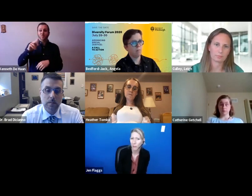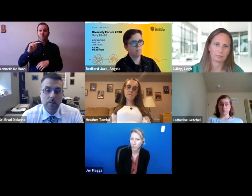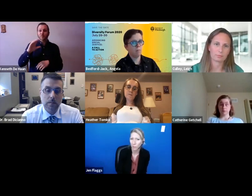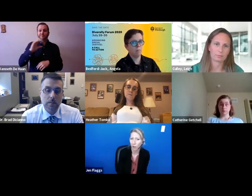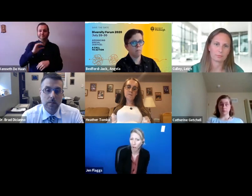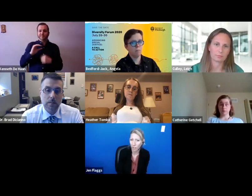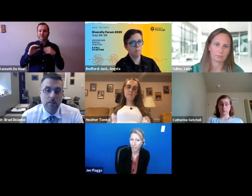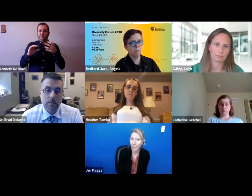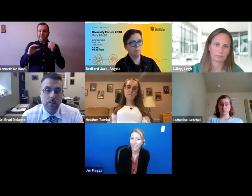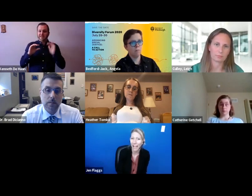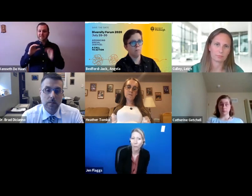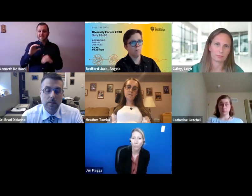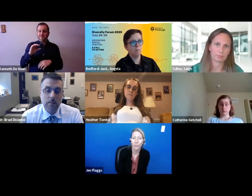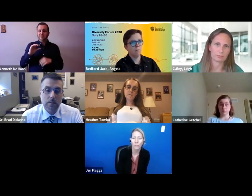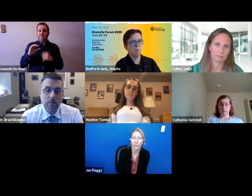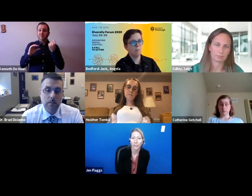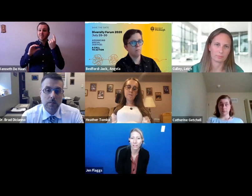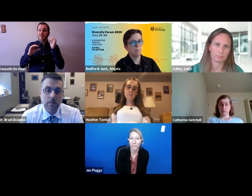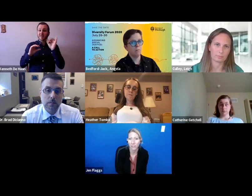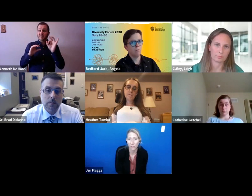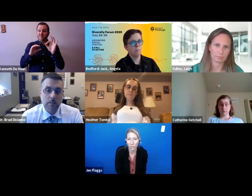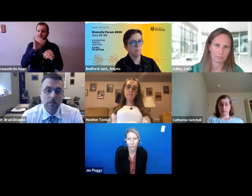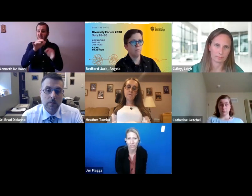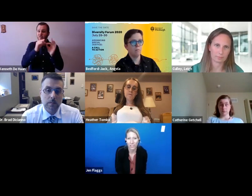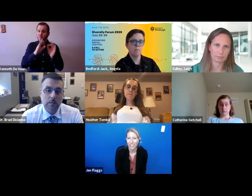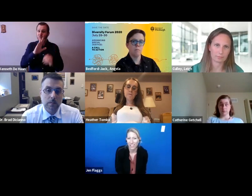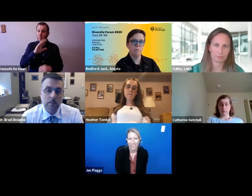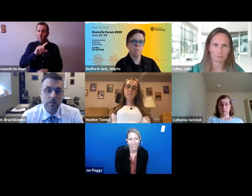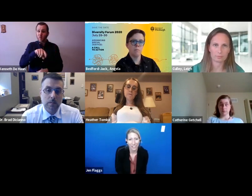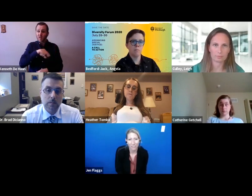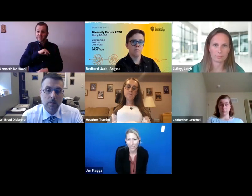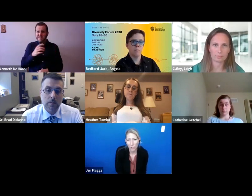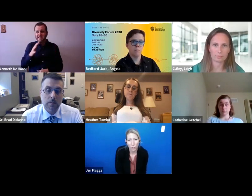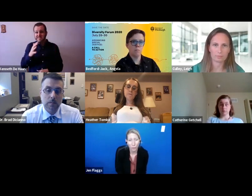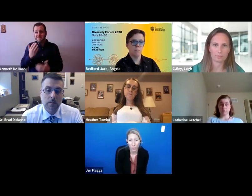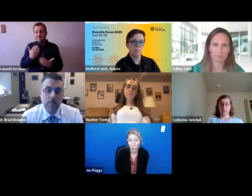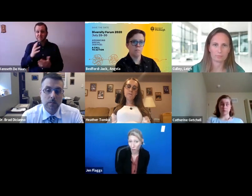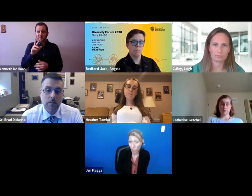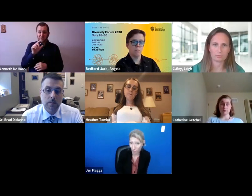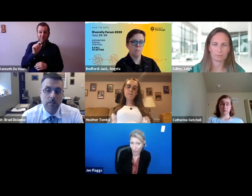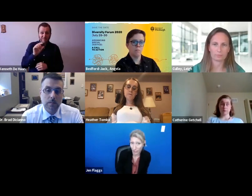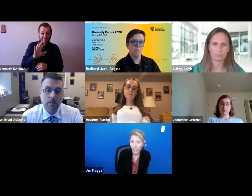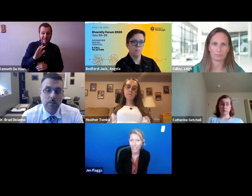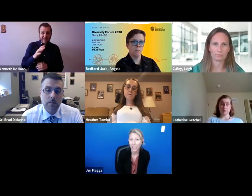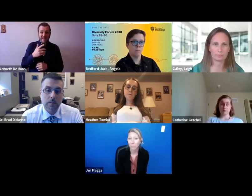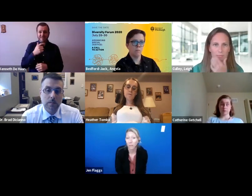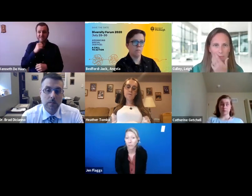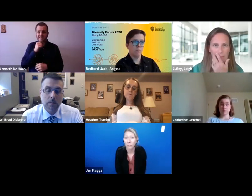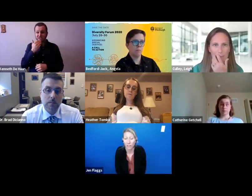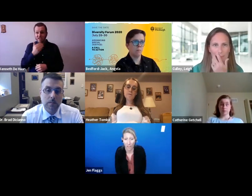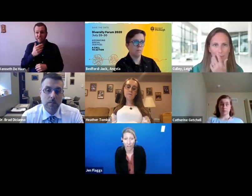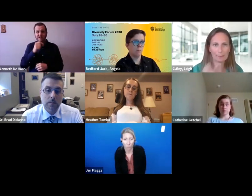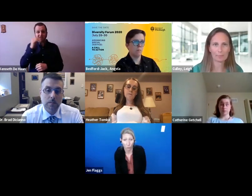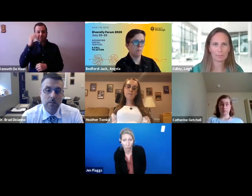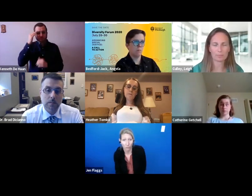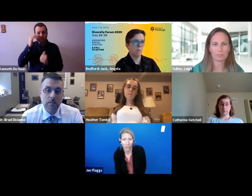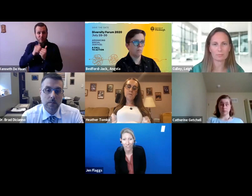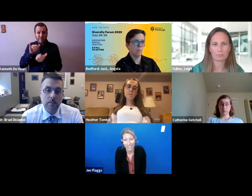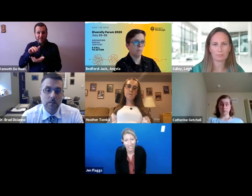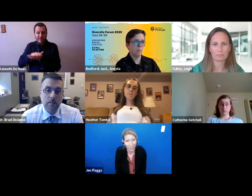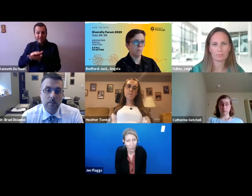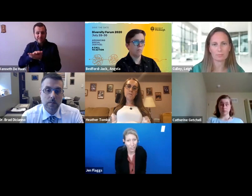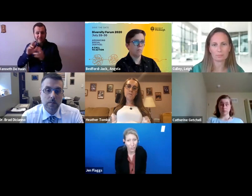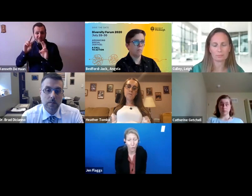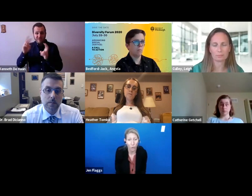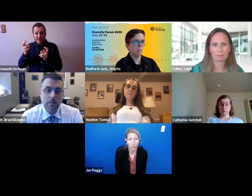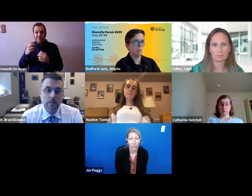information is bound to be lost. And the output that gets to the student, if that interpreter is qualified, it might be, if they have a 3.5,